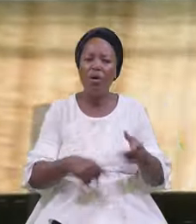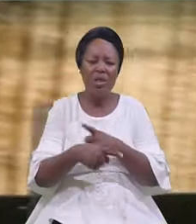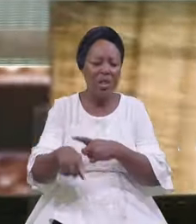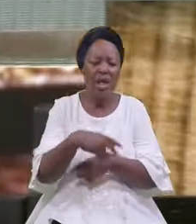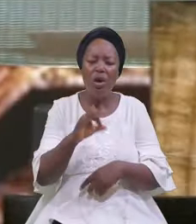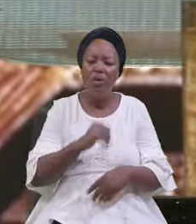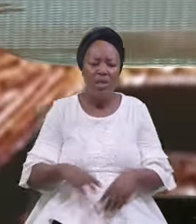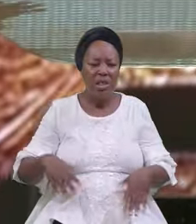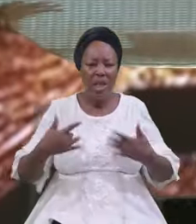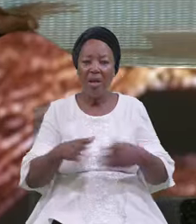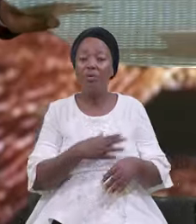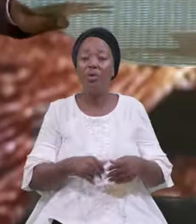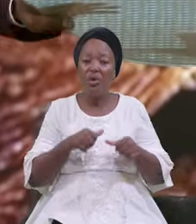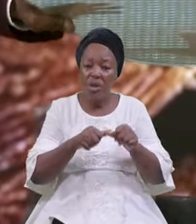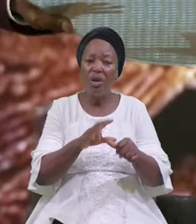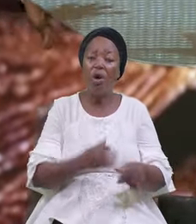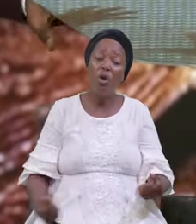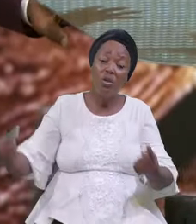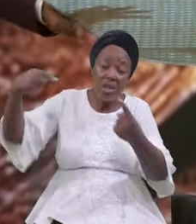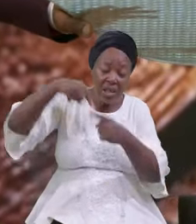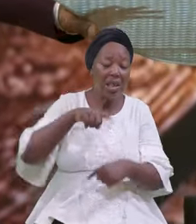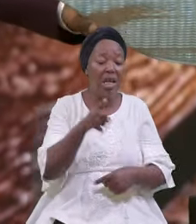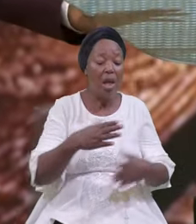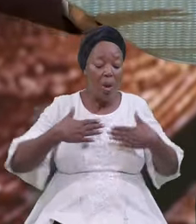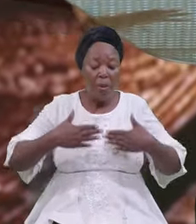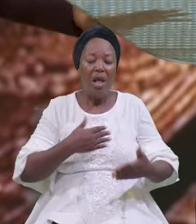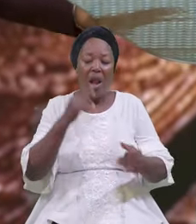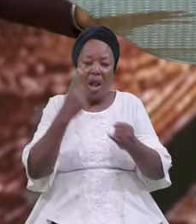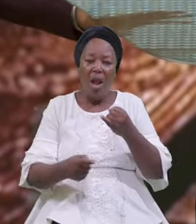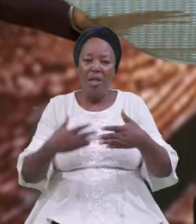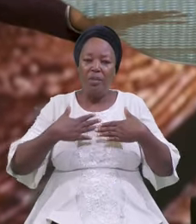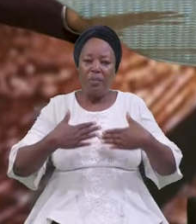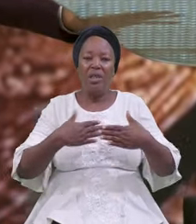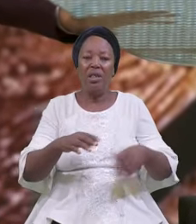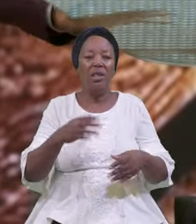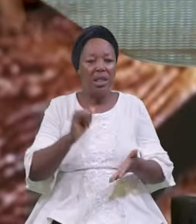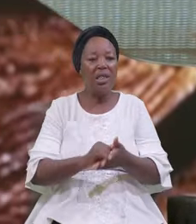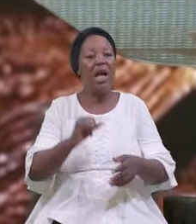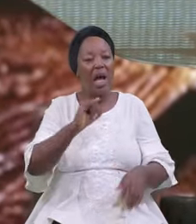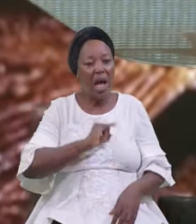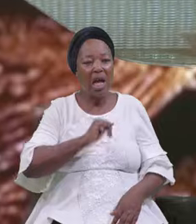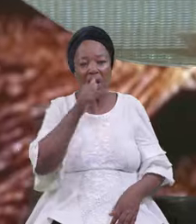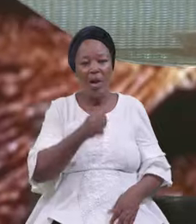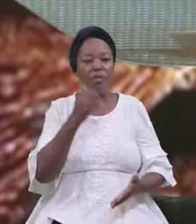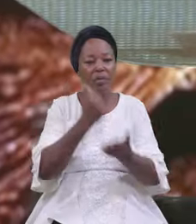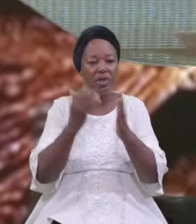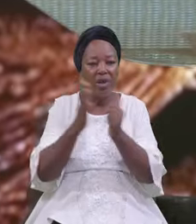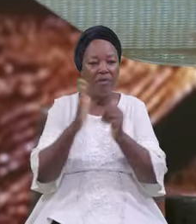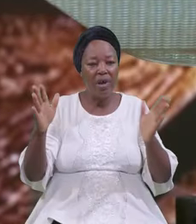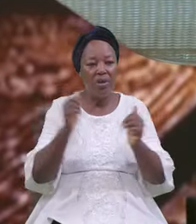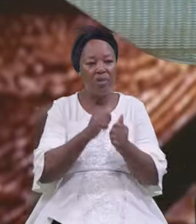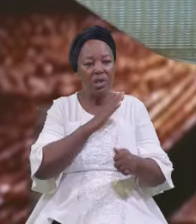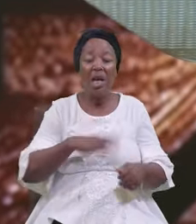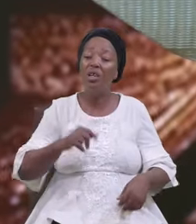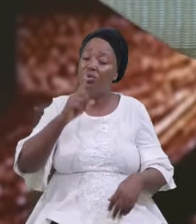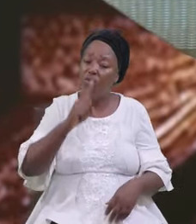continually, until he breathes his last breath, I am crucified with Christ. A real child of